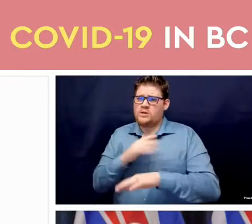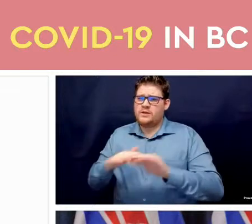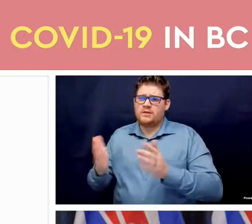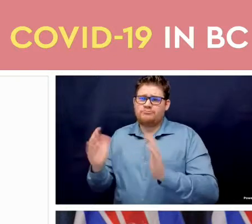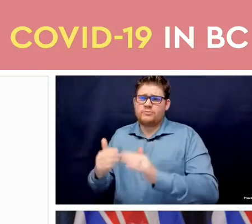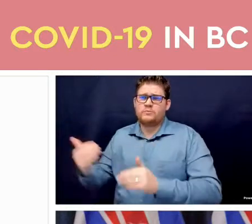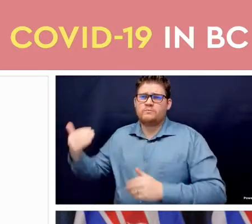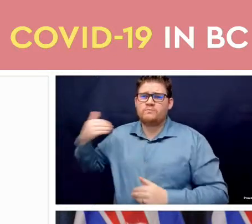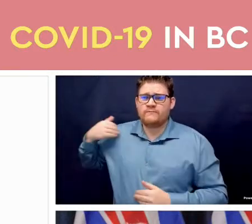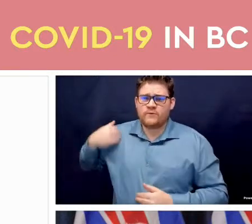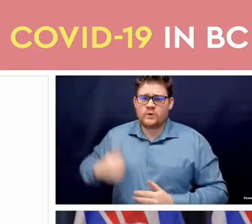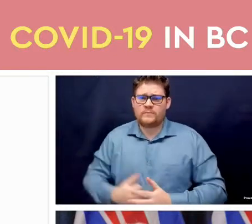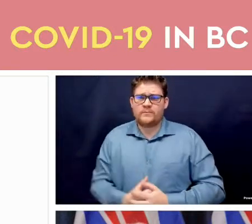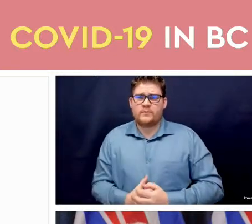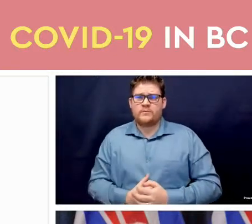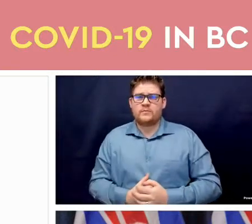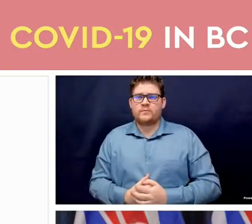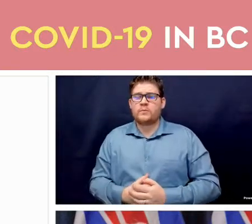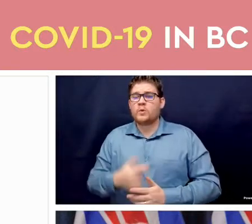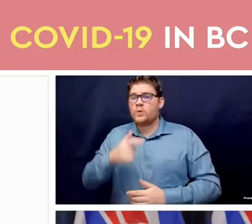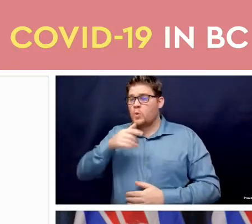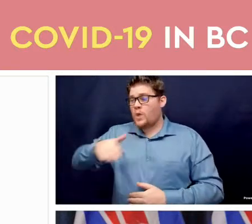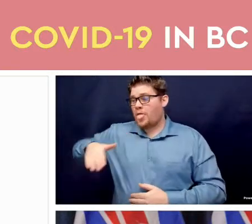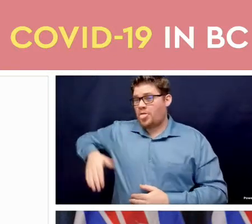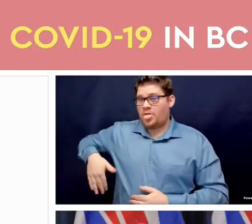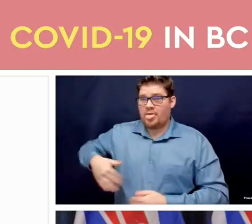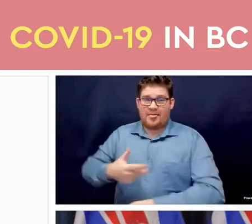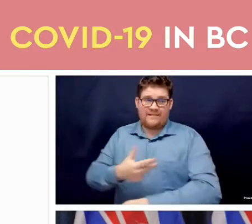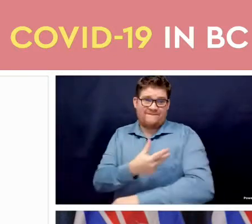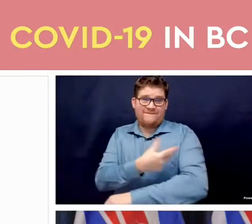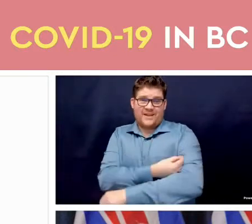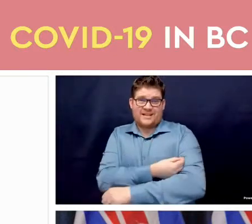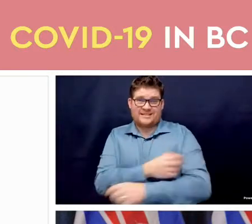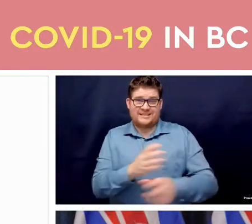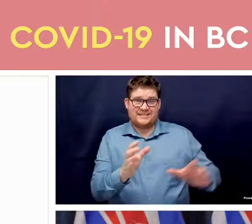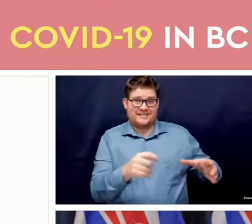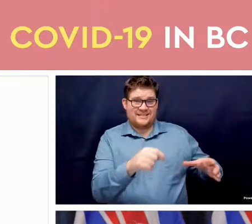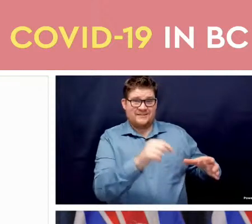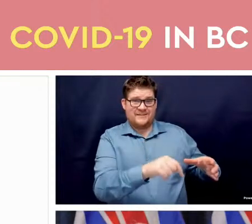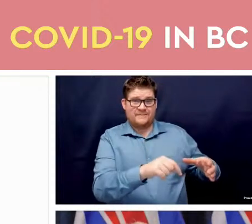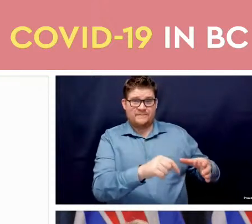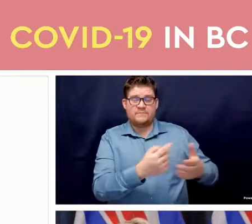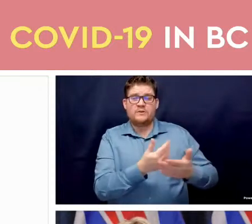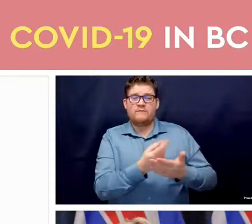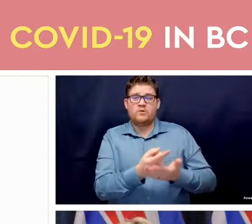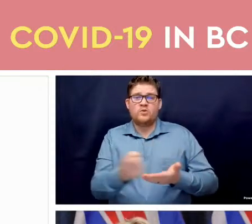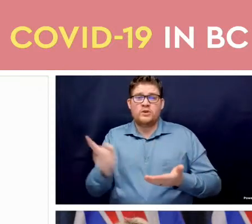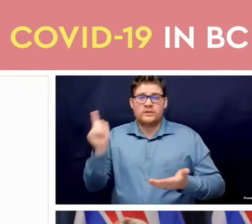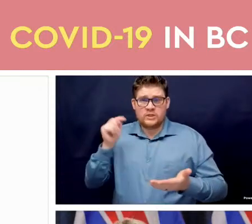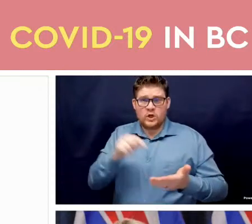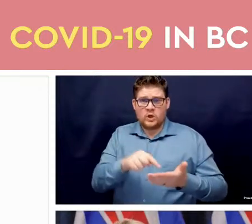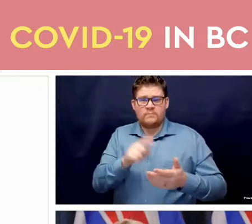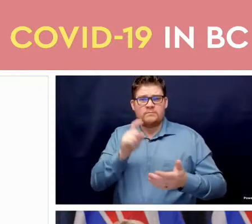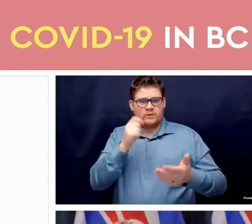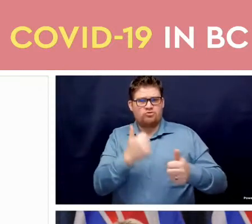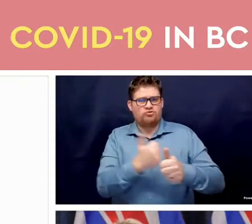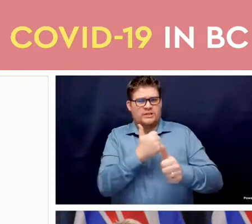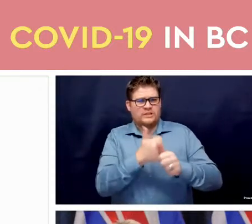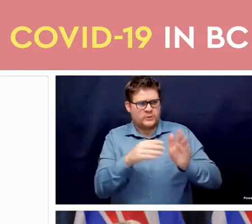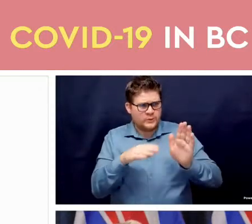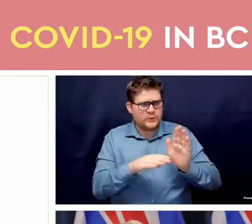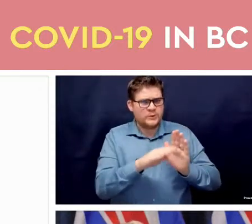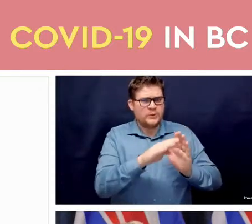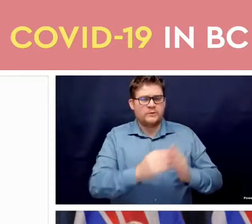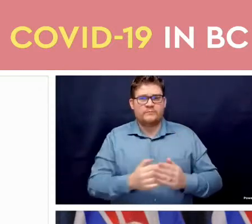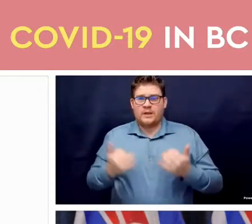even 2 weeks or 6 weeks ago. And if we look at this from the perspective of age standardized, so